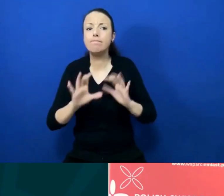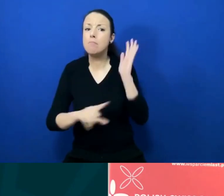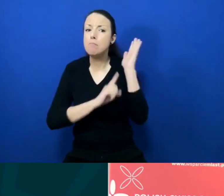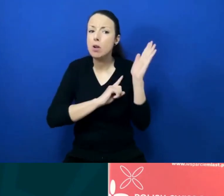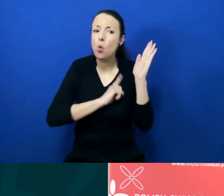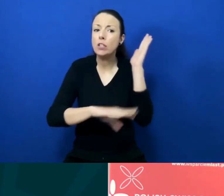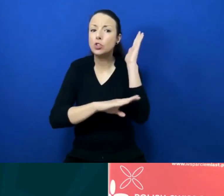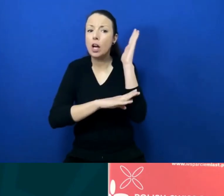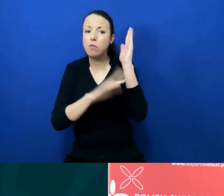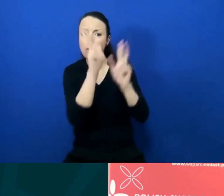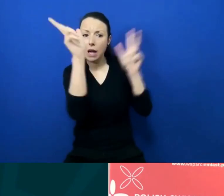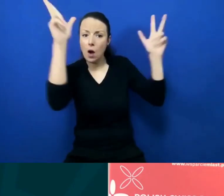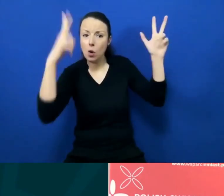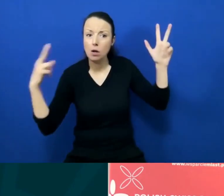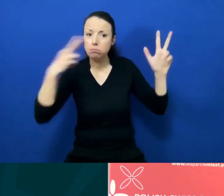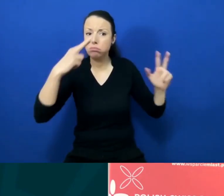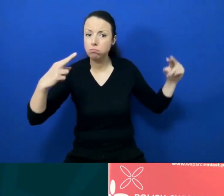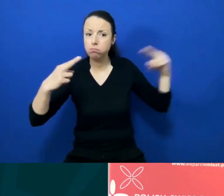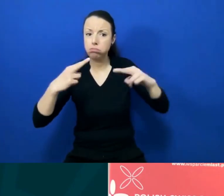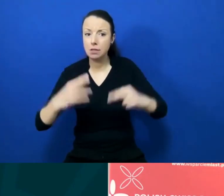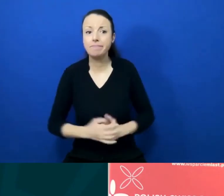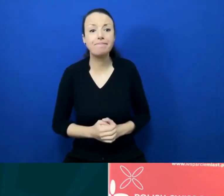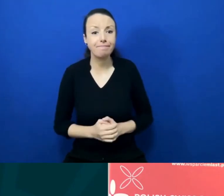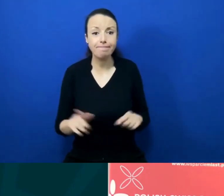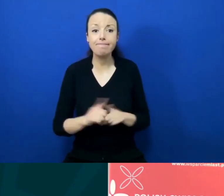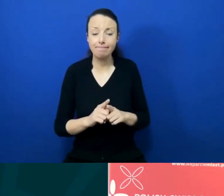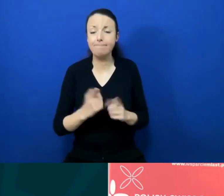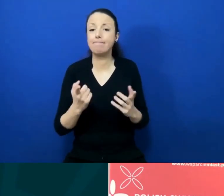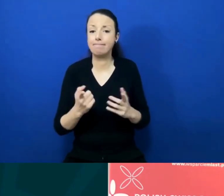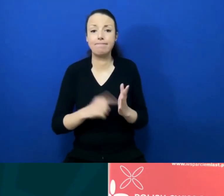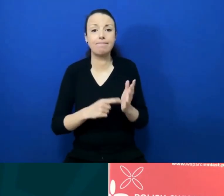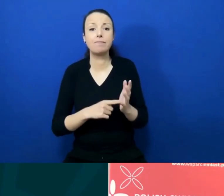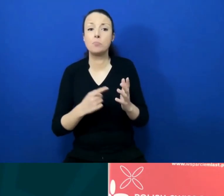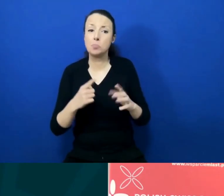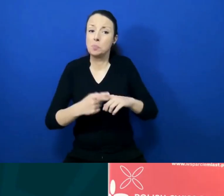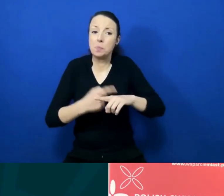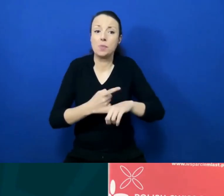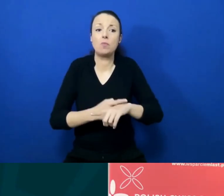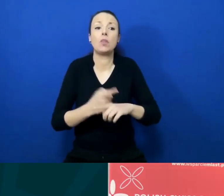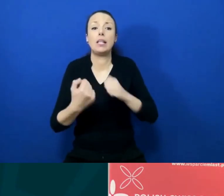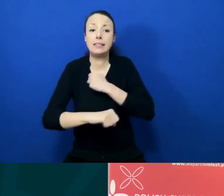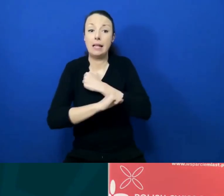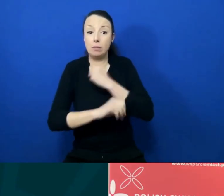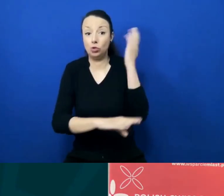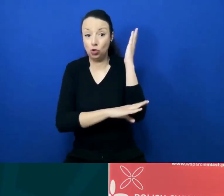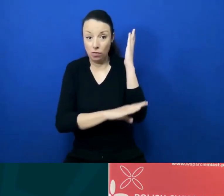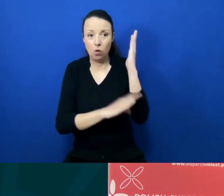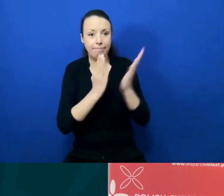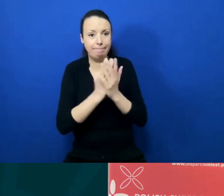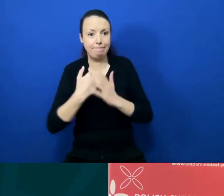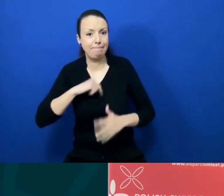gradually replacing trees that that are known for being sensitive to